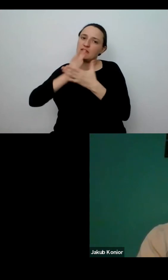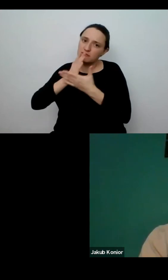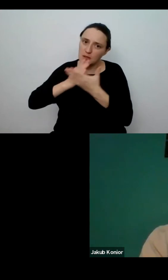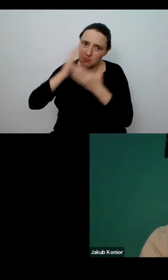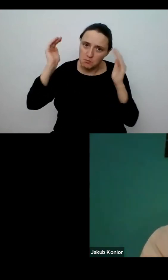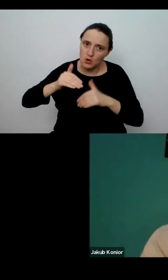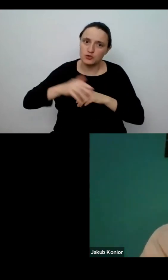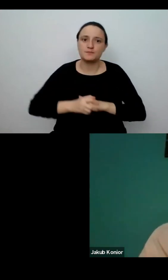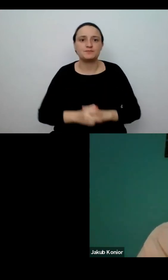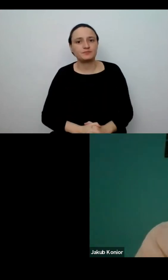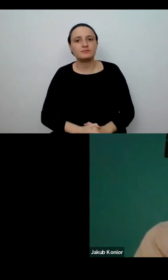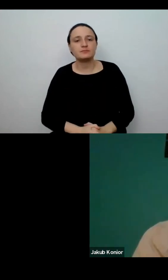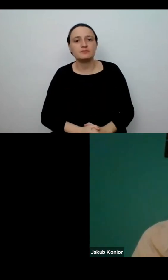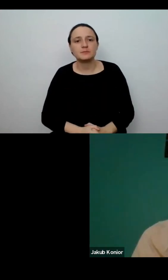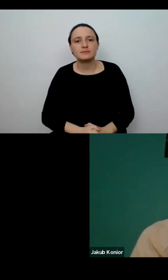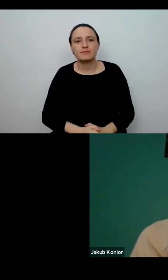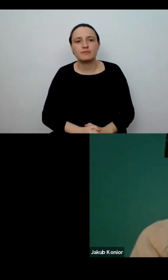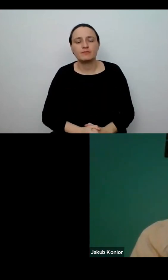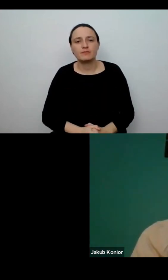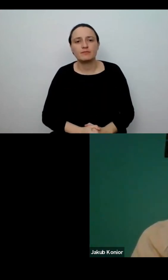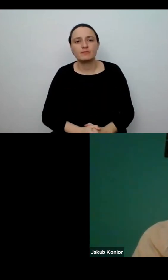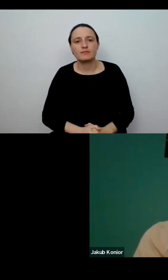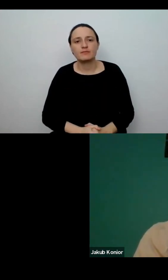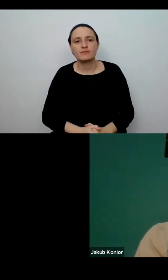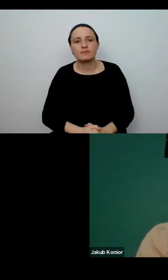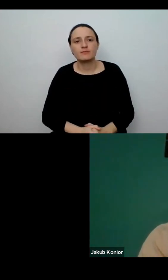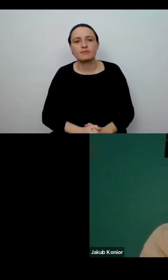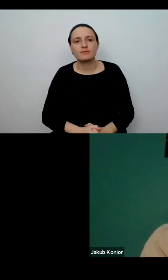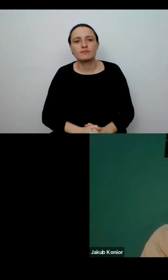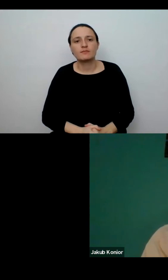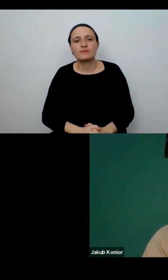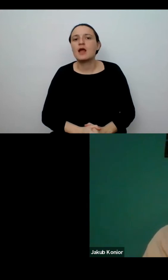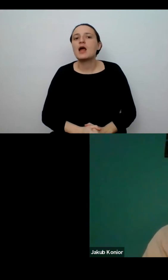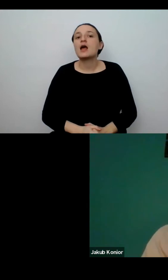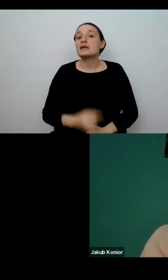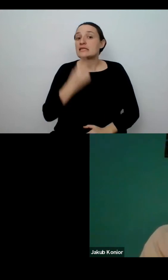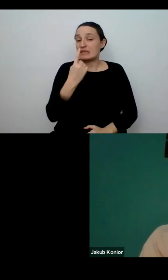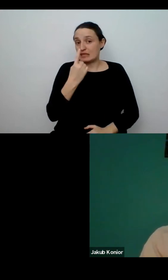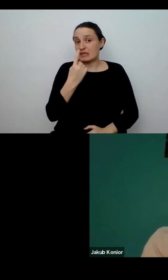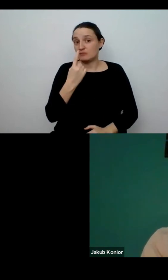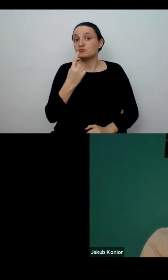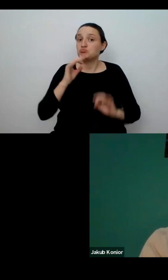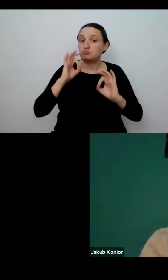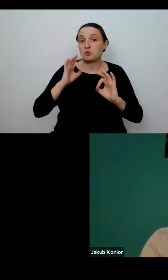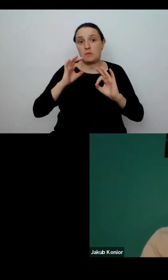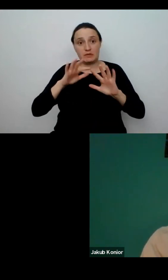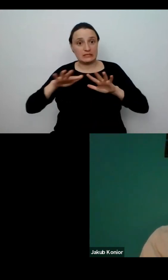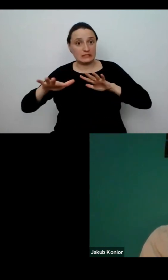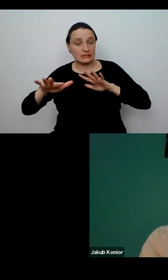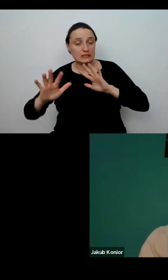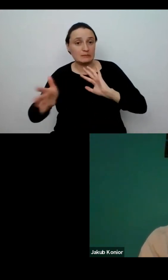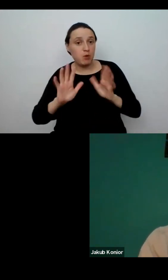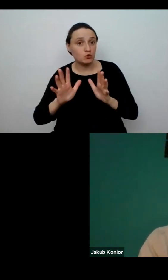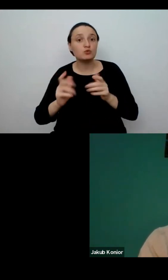and the only thing is, the only way is to install a permanent SQM meter or some light